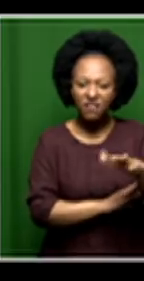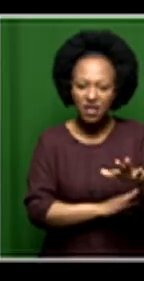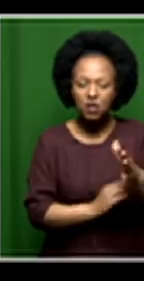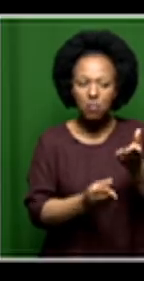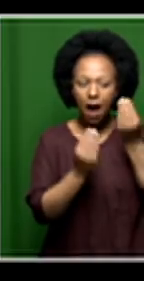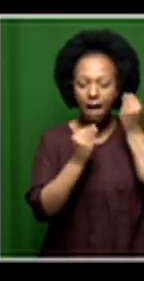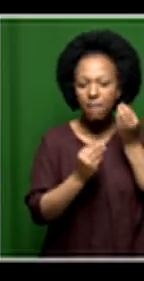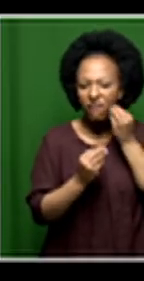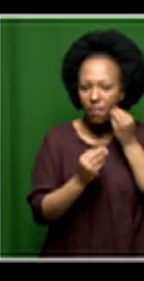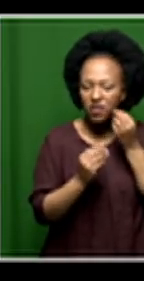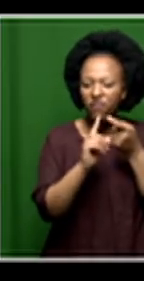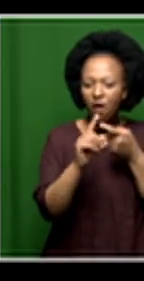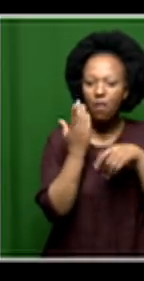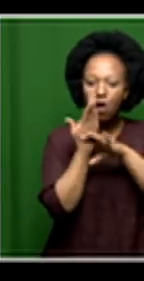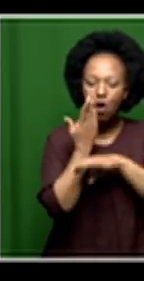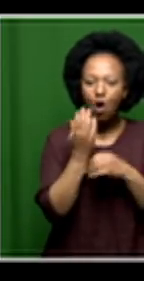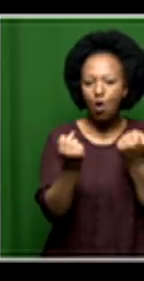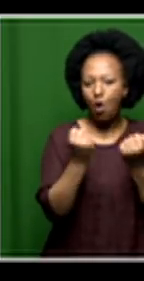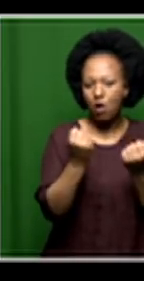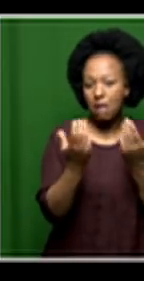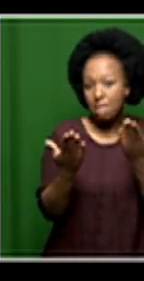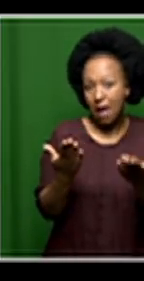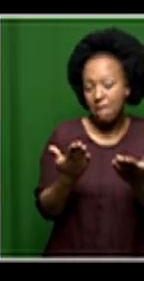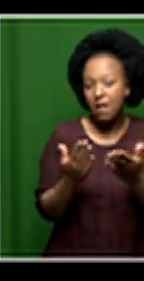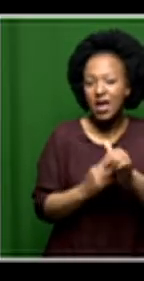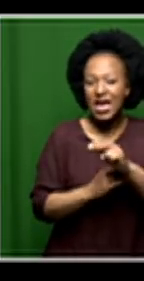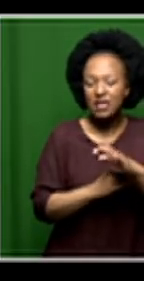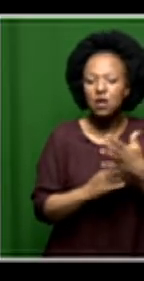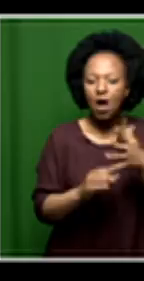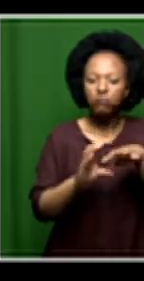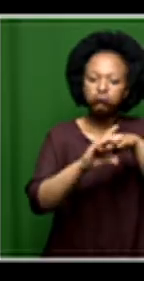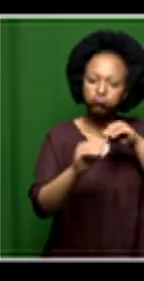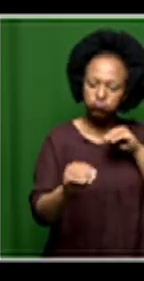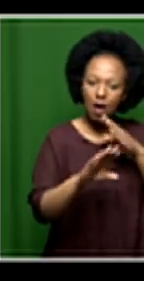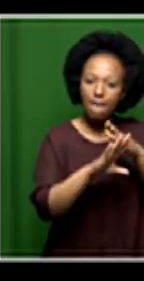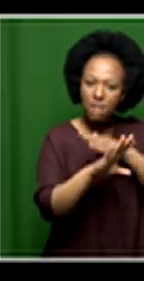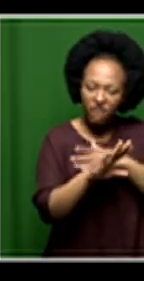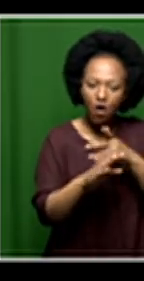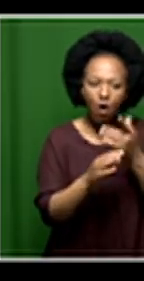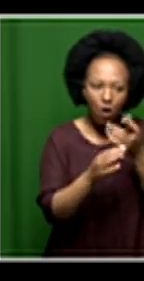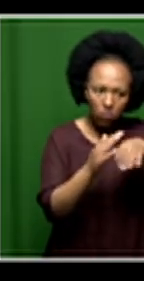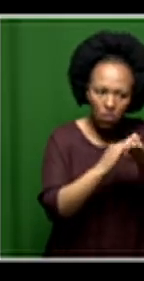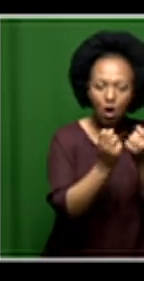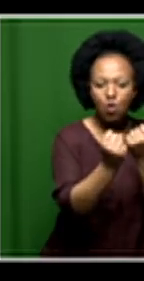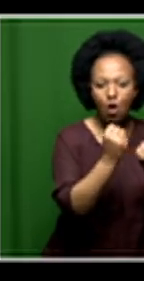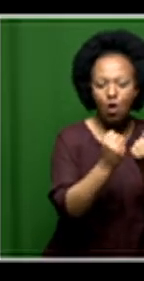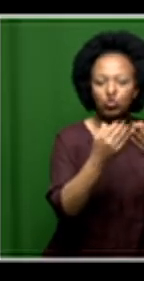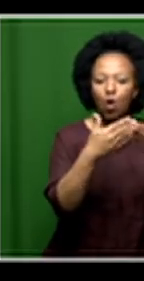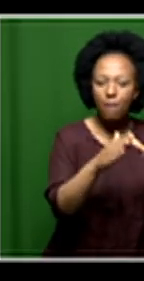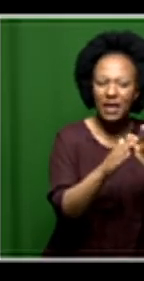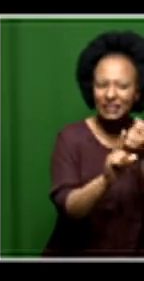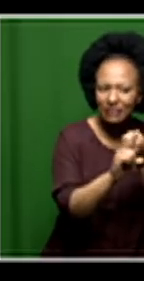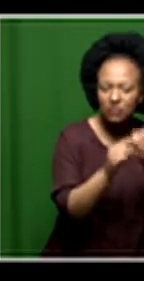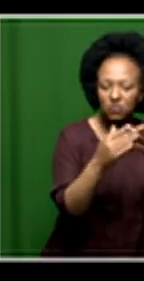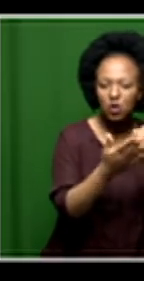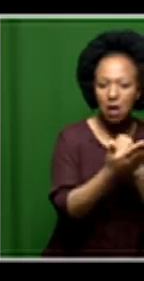inside information from the Constitutional Court, which led to the ANC withdrawing its case before the Electoral Court to reopen candidate